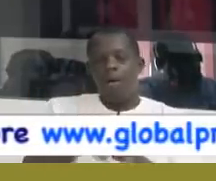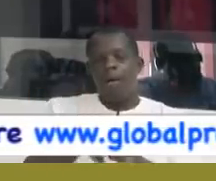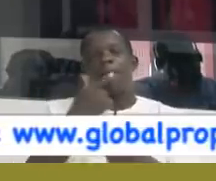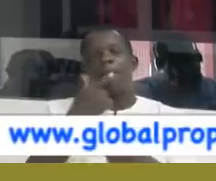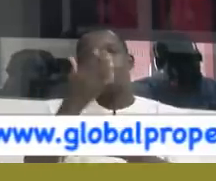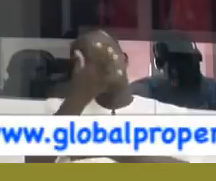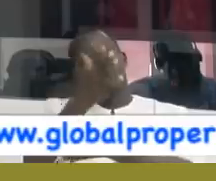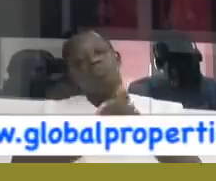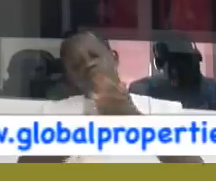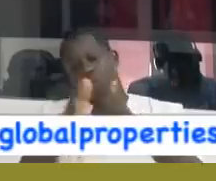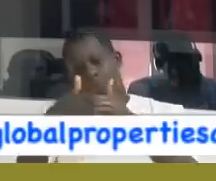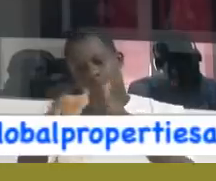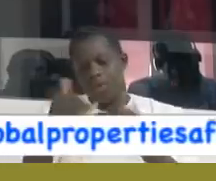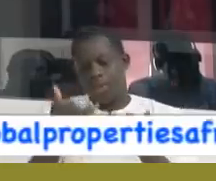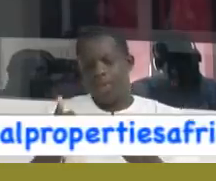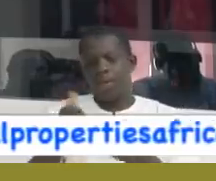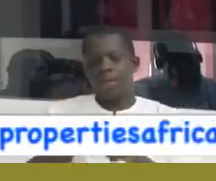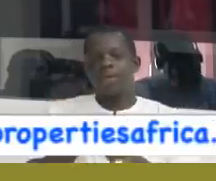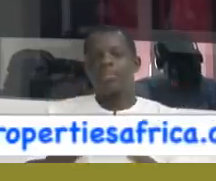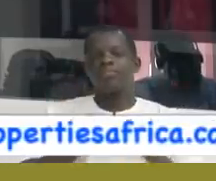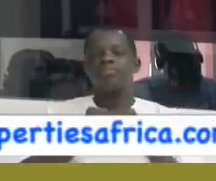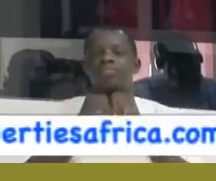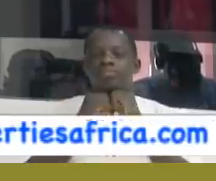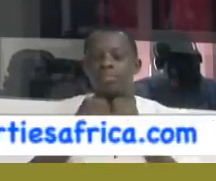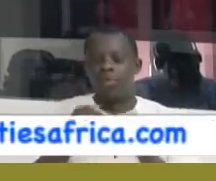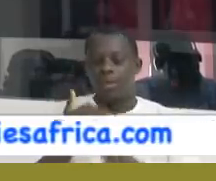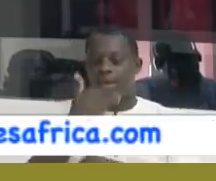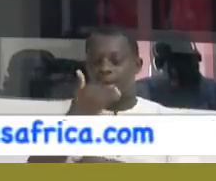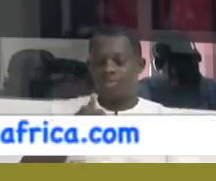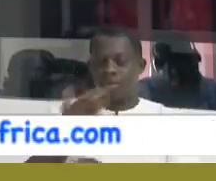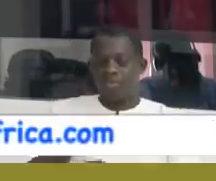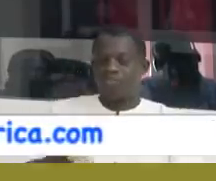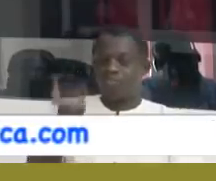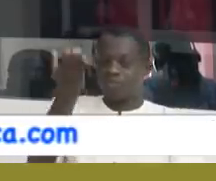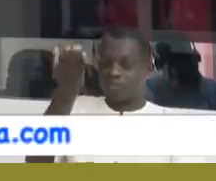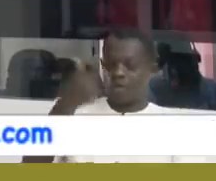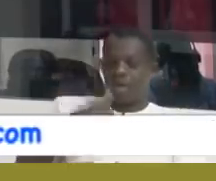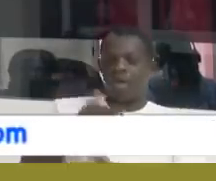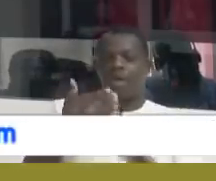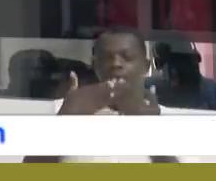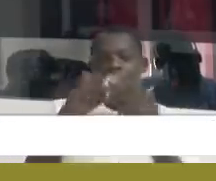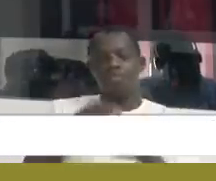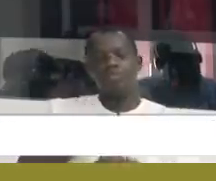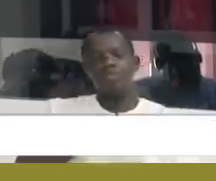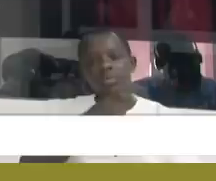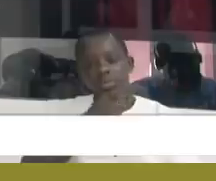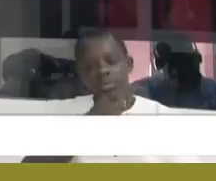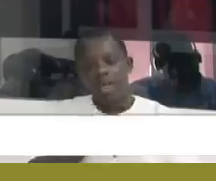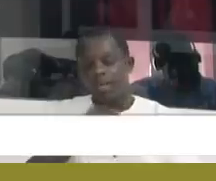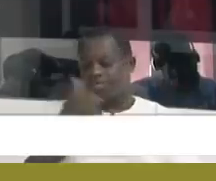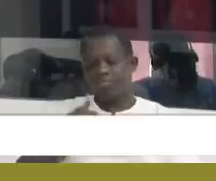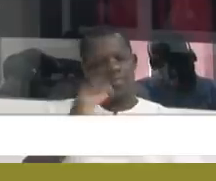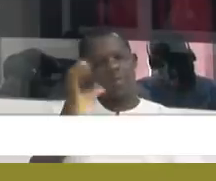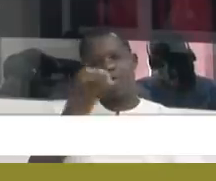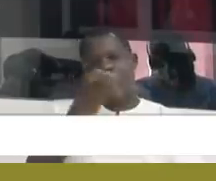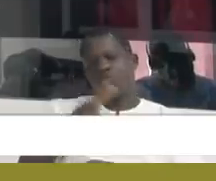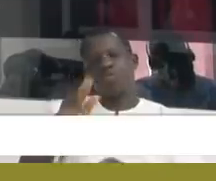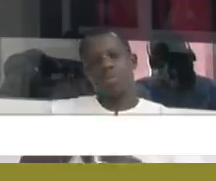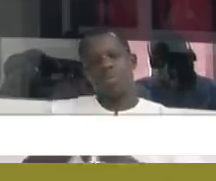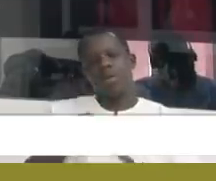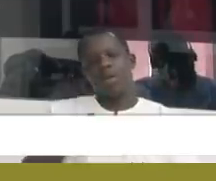Sana asked me to get up. I told him, 'Sir, I cannot on my own,